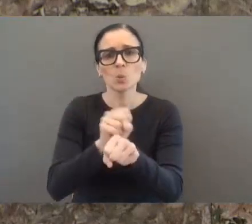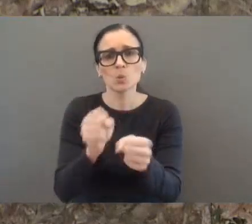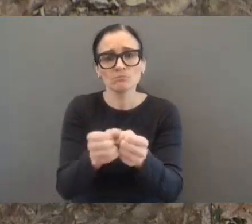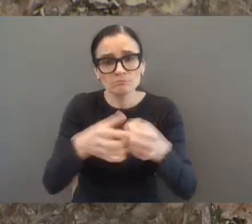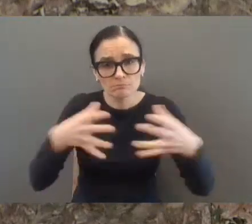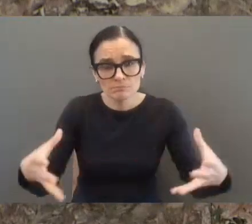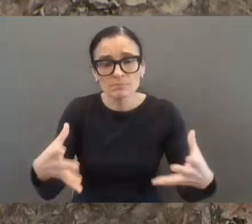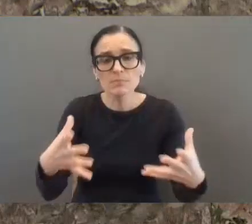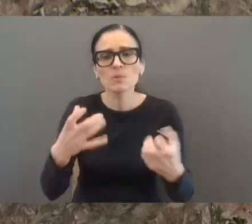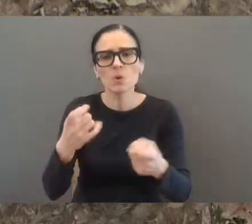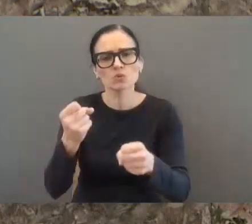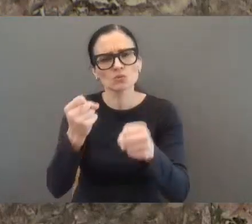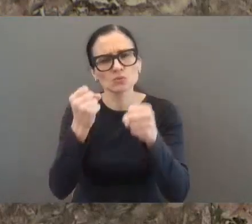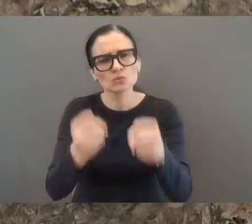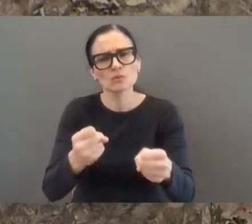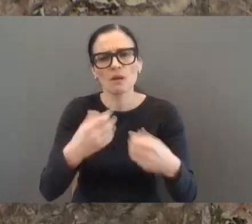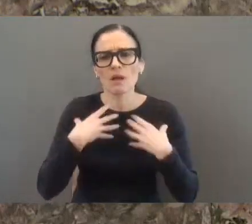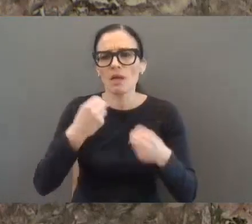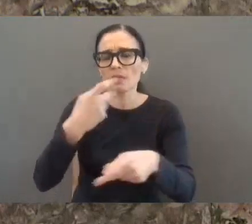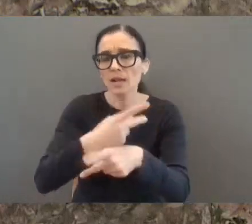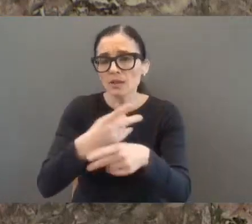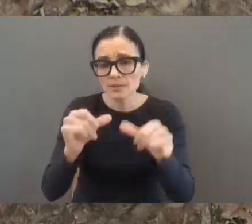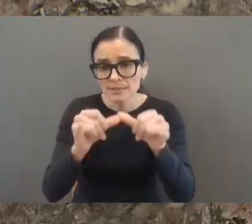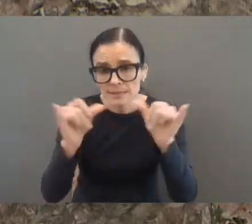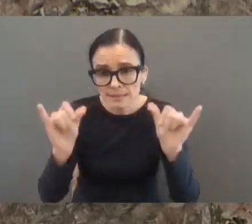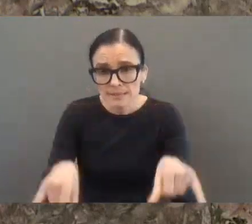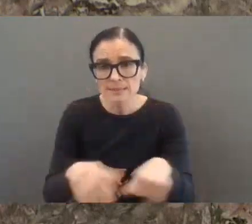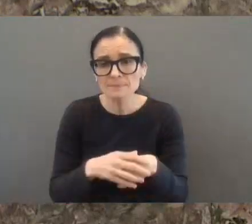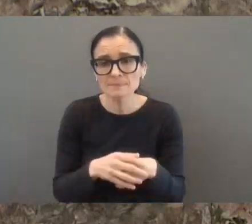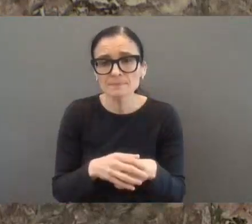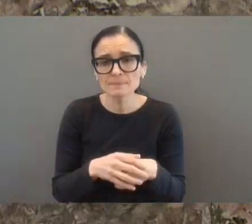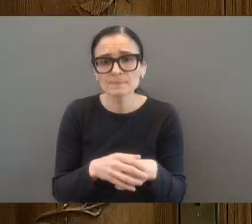for British Columbians when and where they need it.